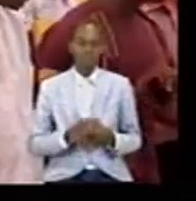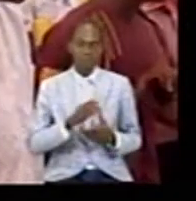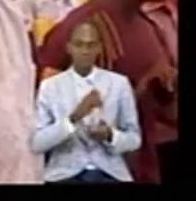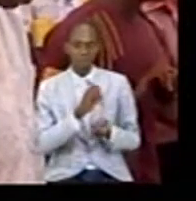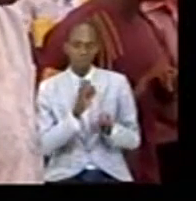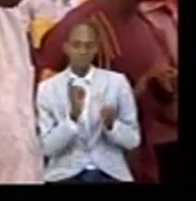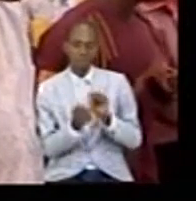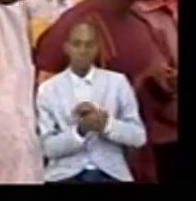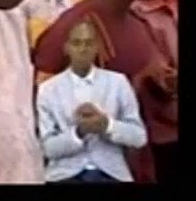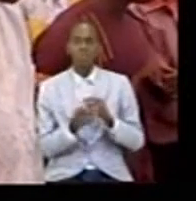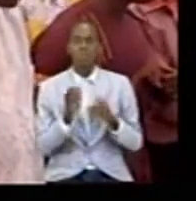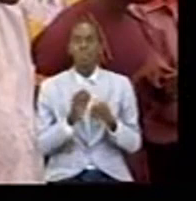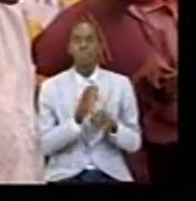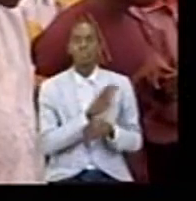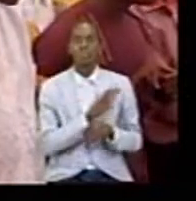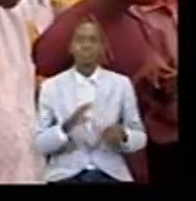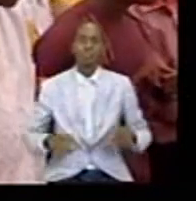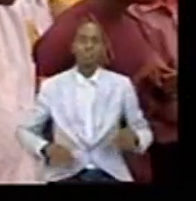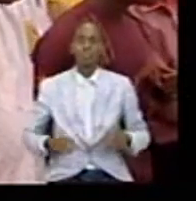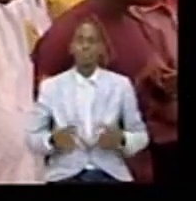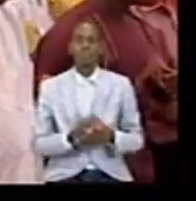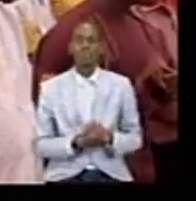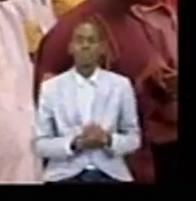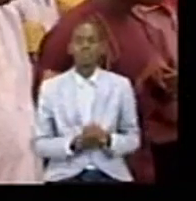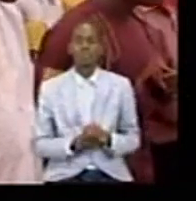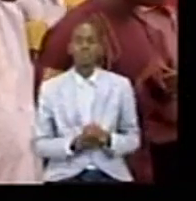Transformation in Christ.